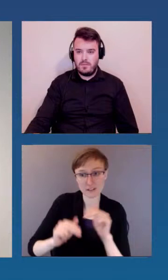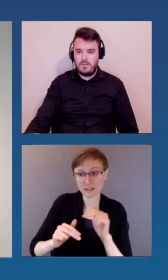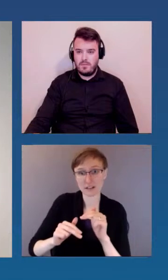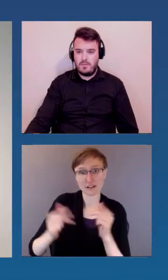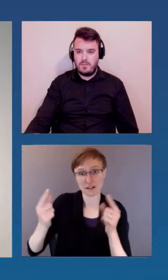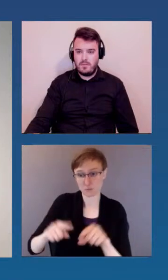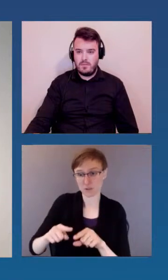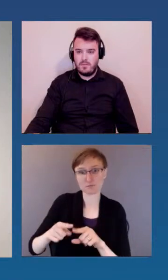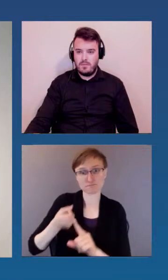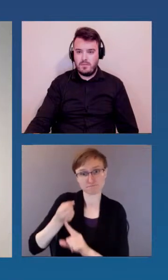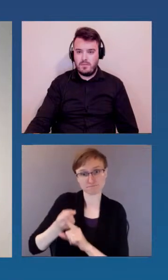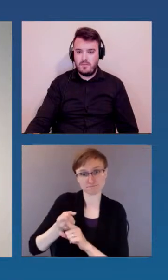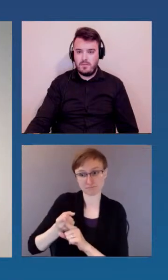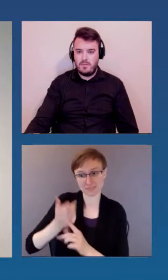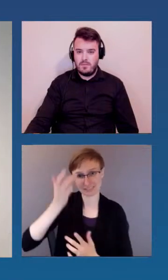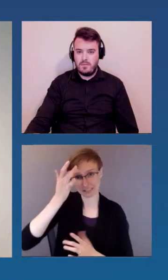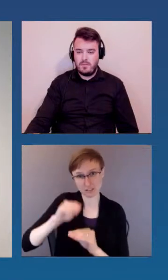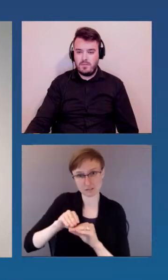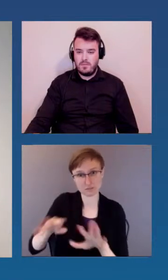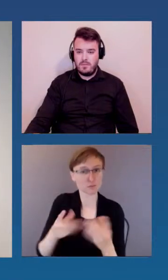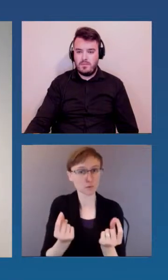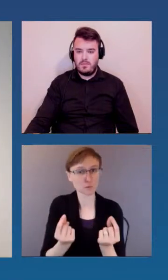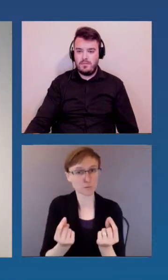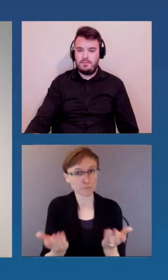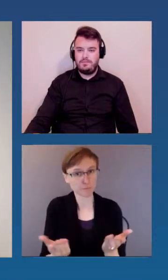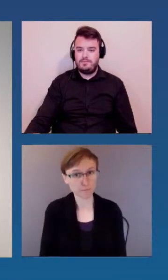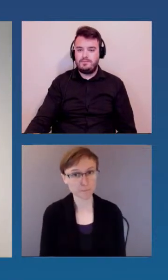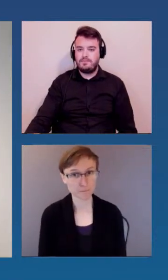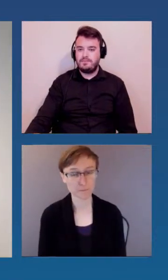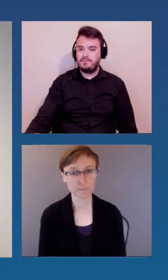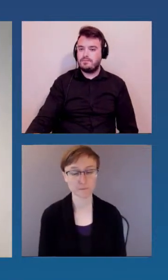and the plate was not expired?